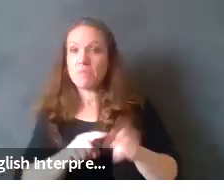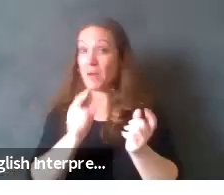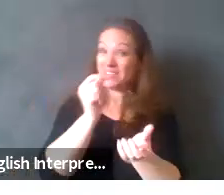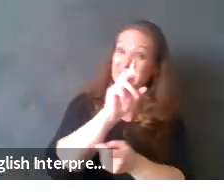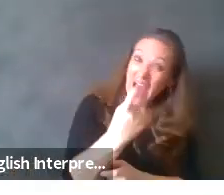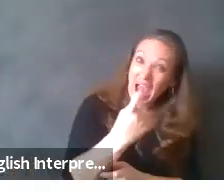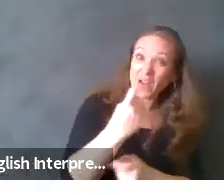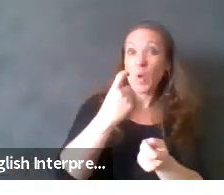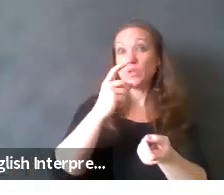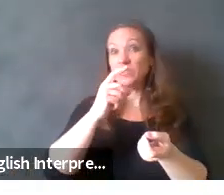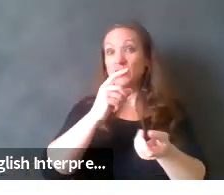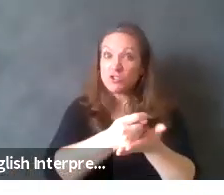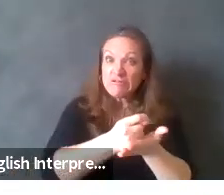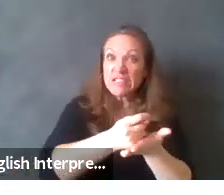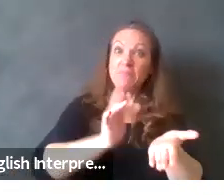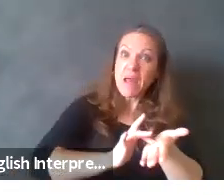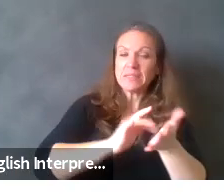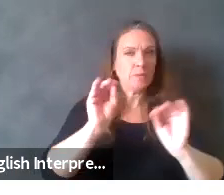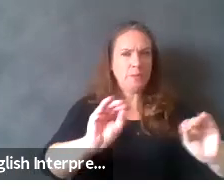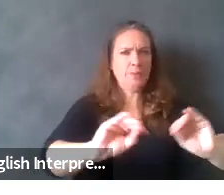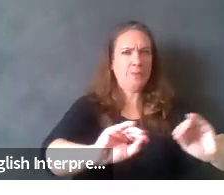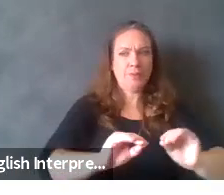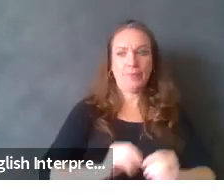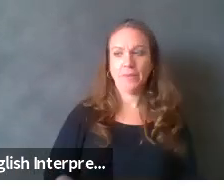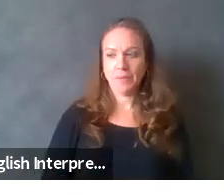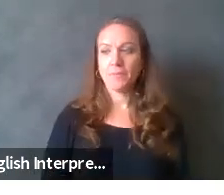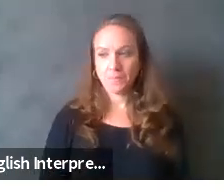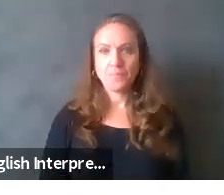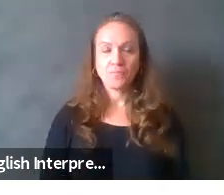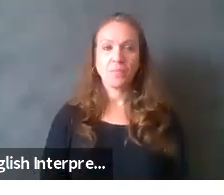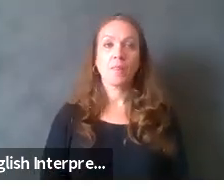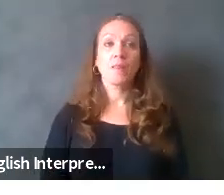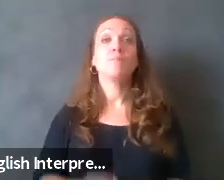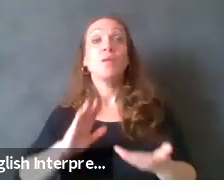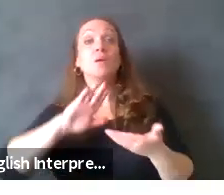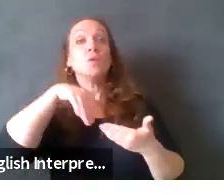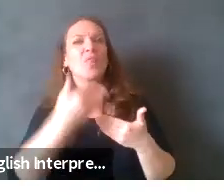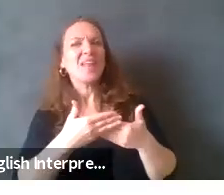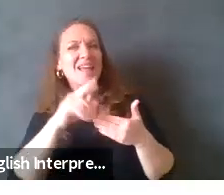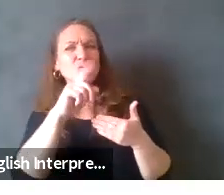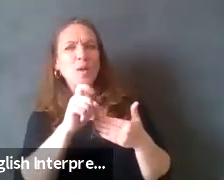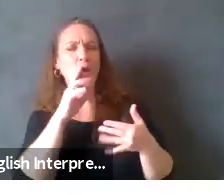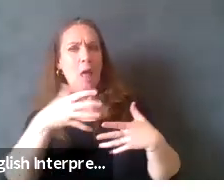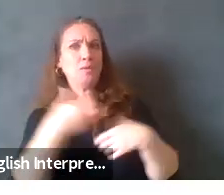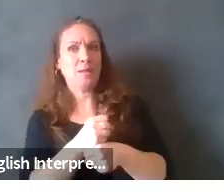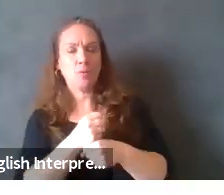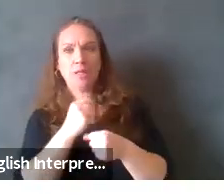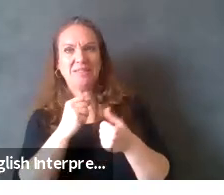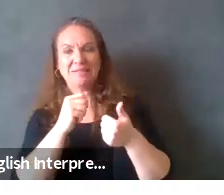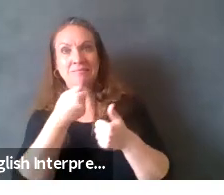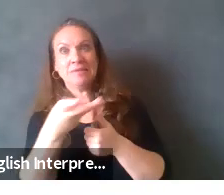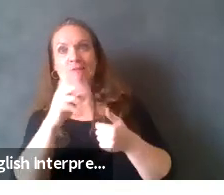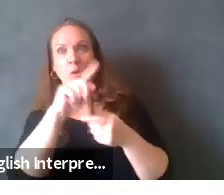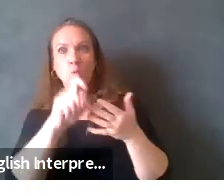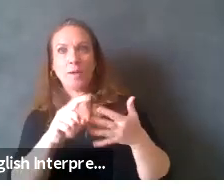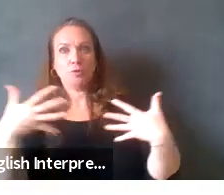All right. The next question has to do, I'm going to kind of summarize because it's got several parts to it. So when